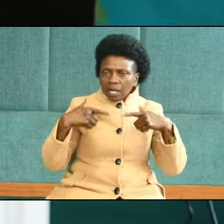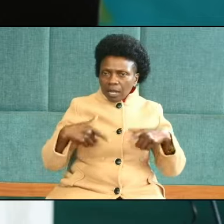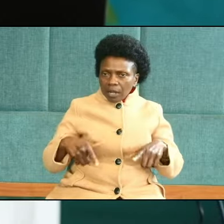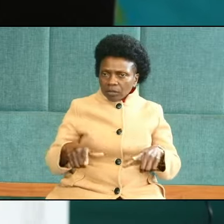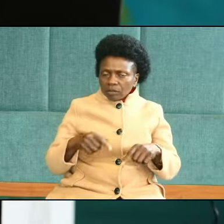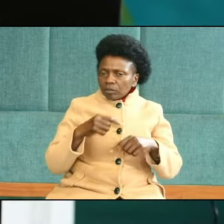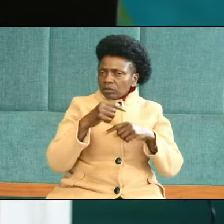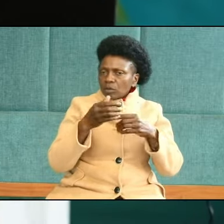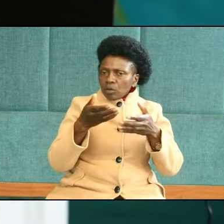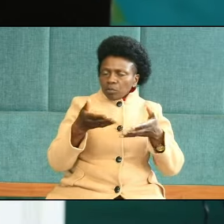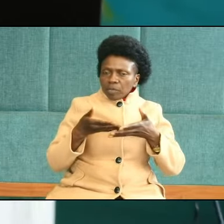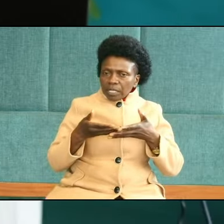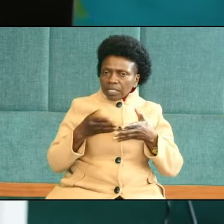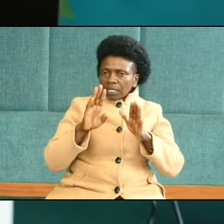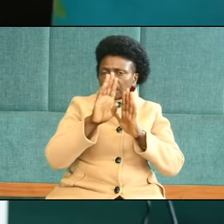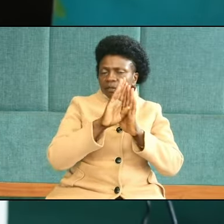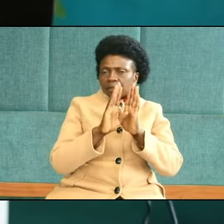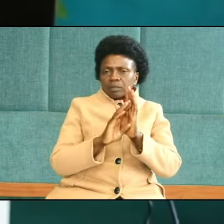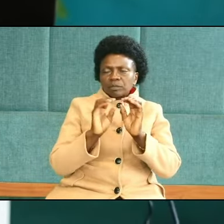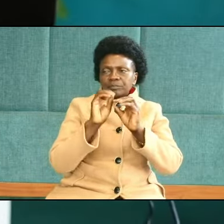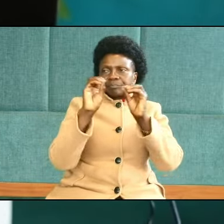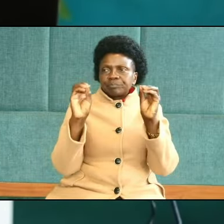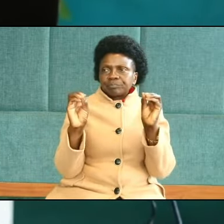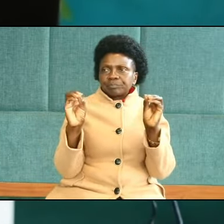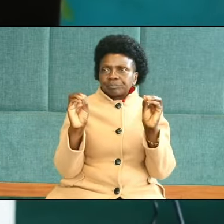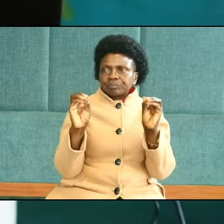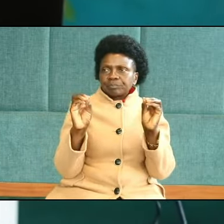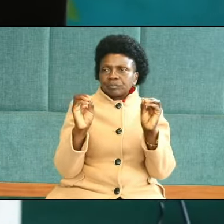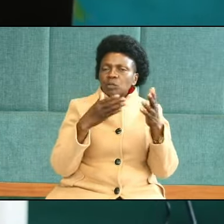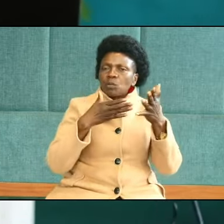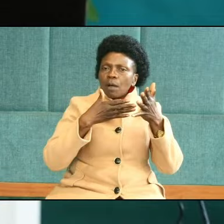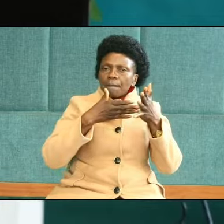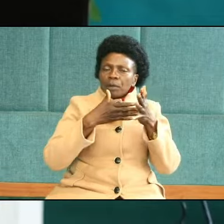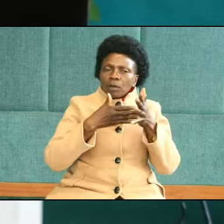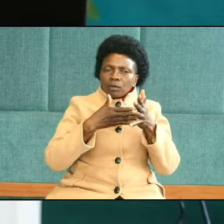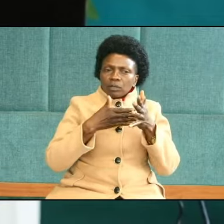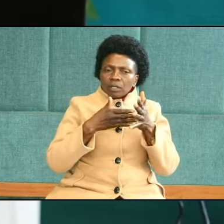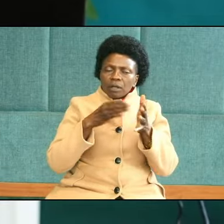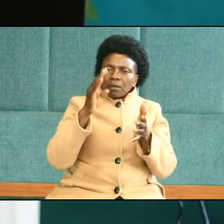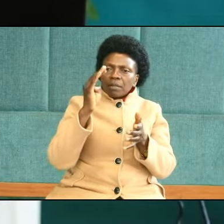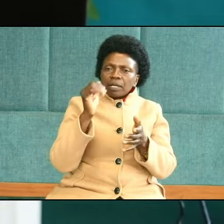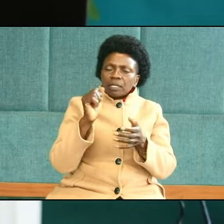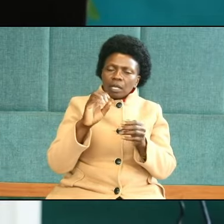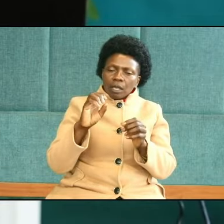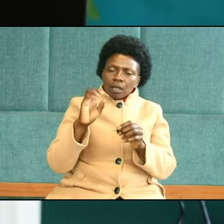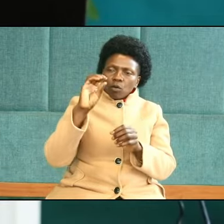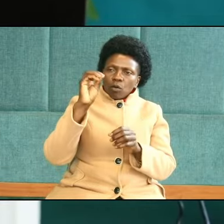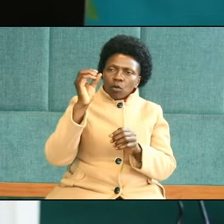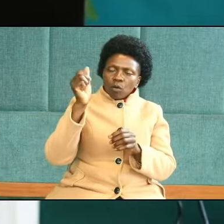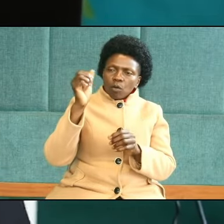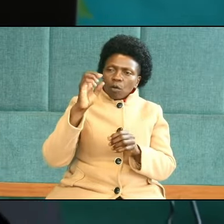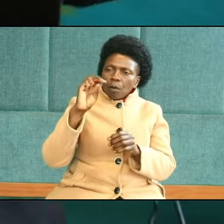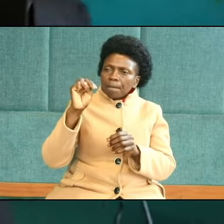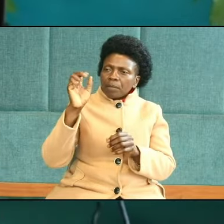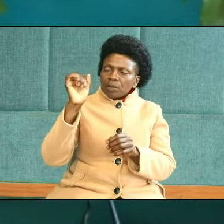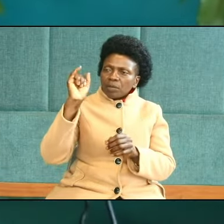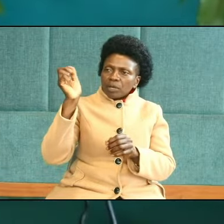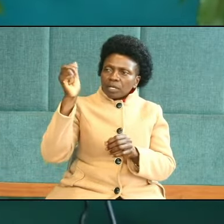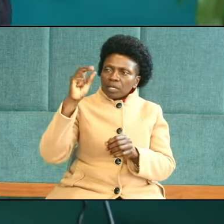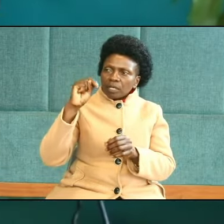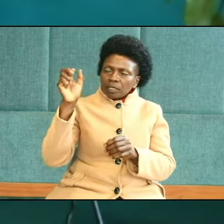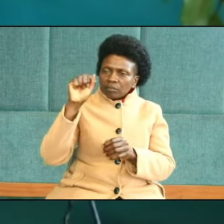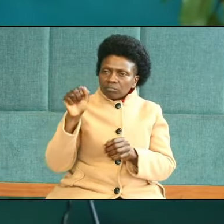allowed. No Bibles were allowed into the country. They were blocked by the communists. So what did we do? This is what he was telling